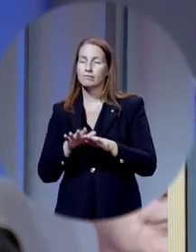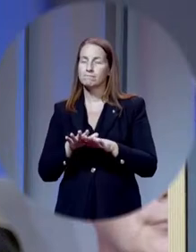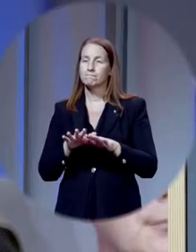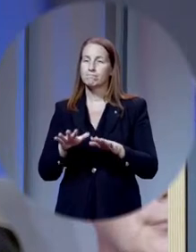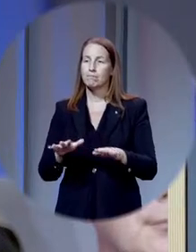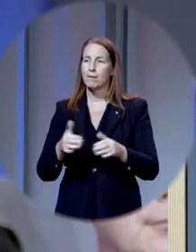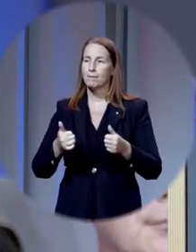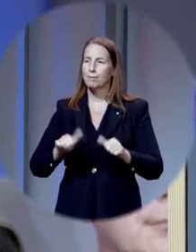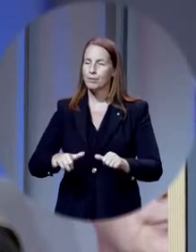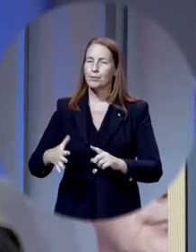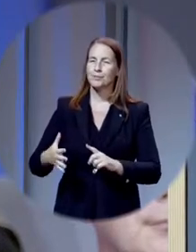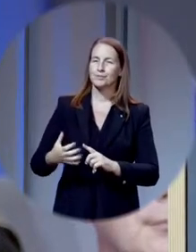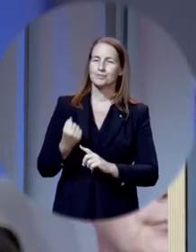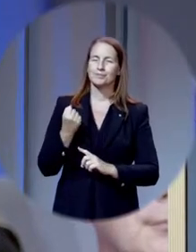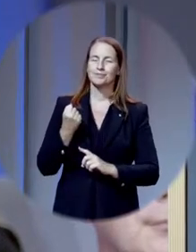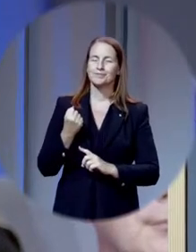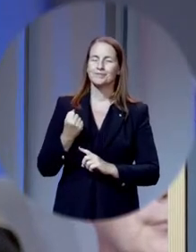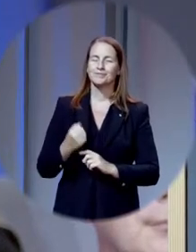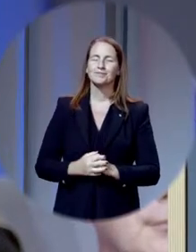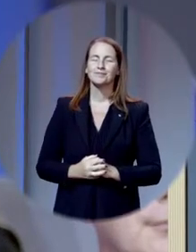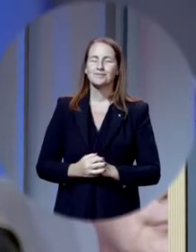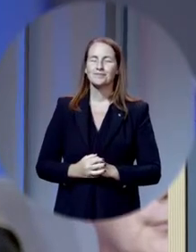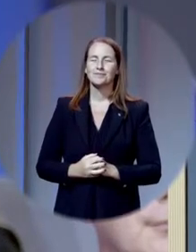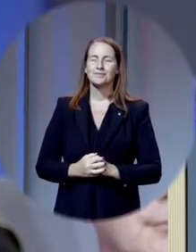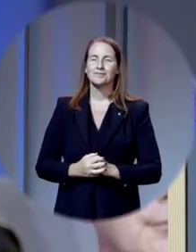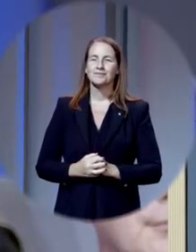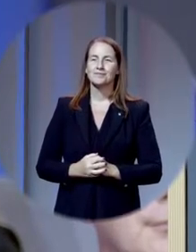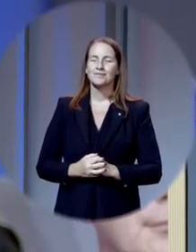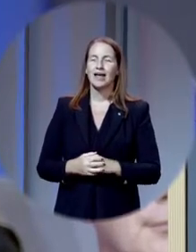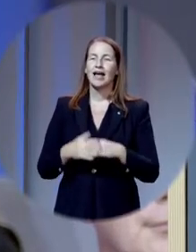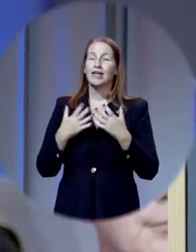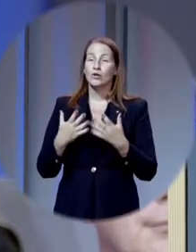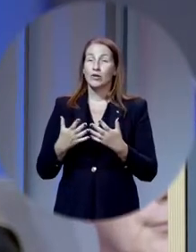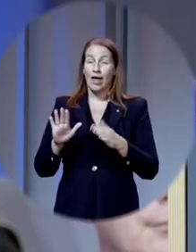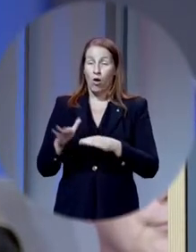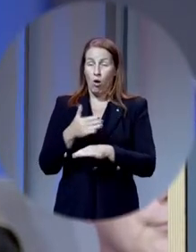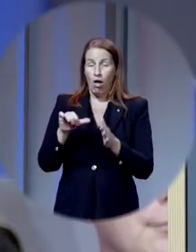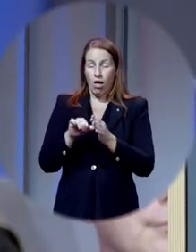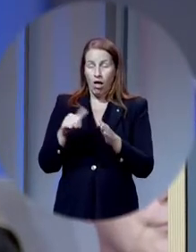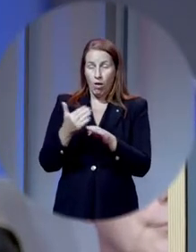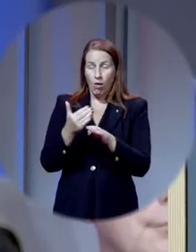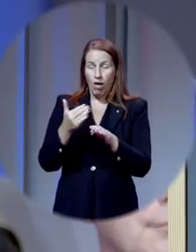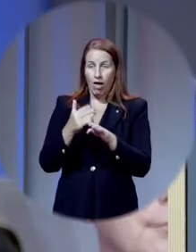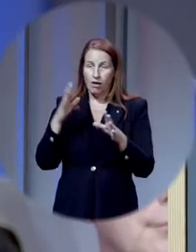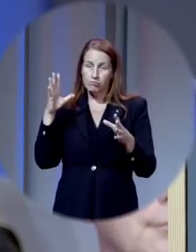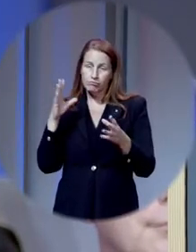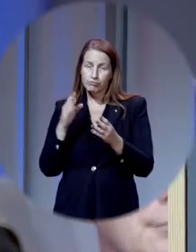it. And today marks a culmination of all those efforts.